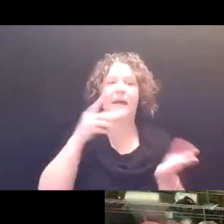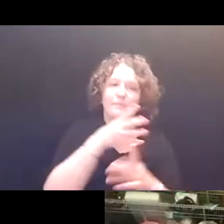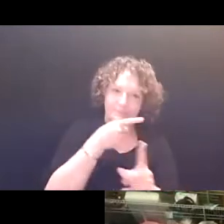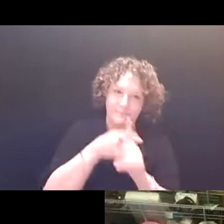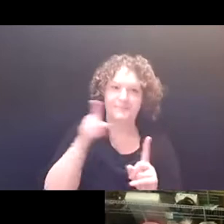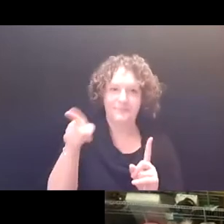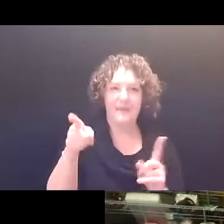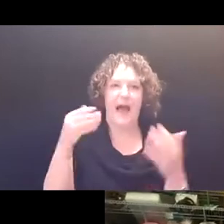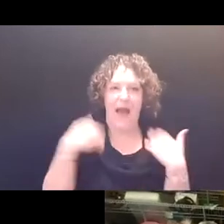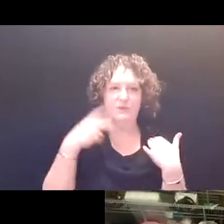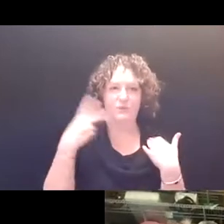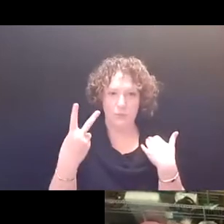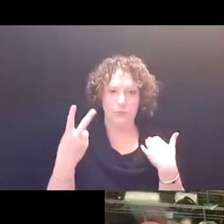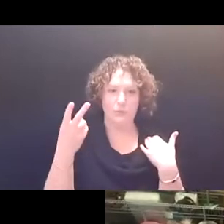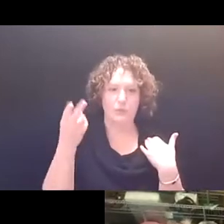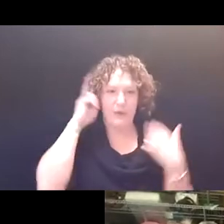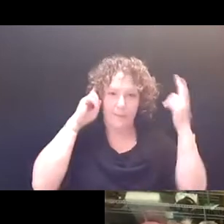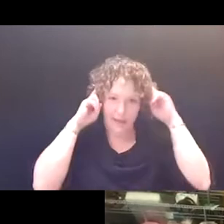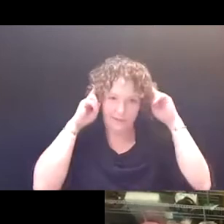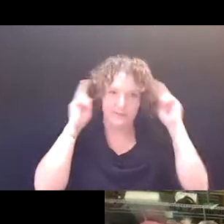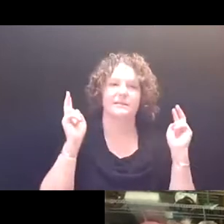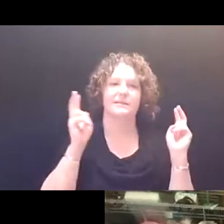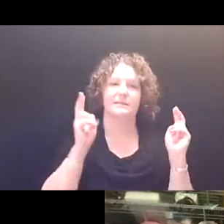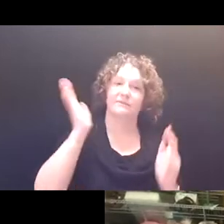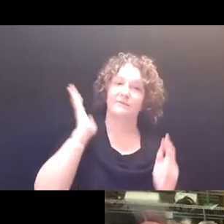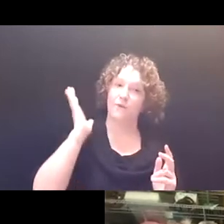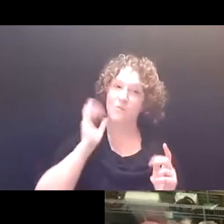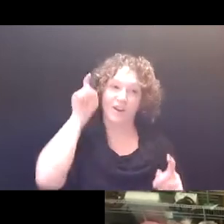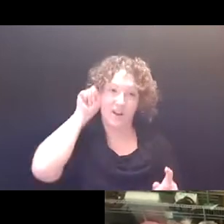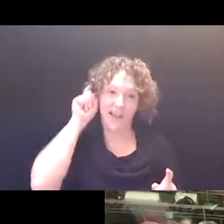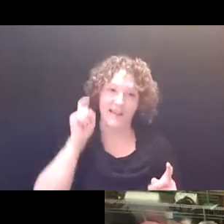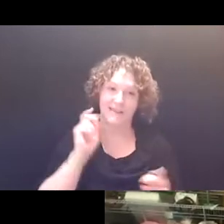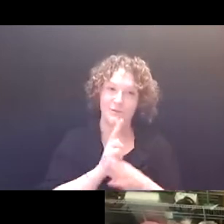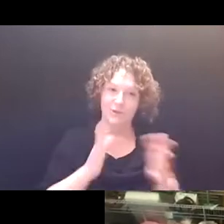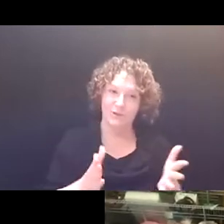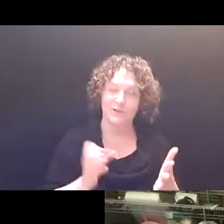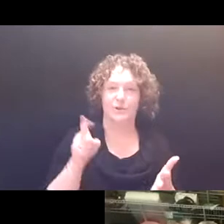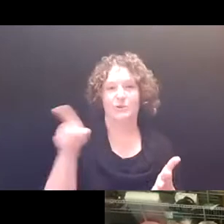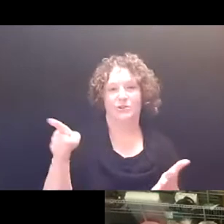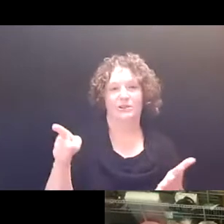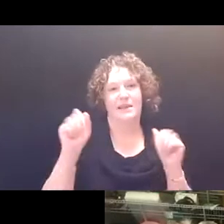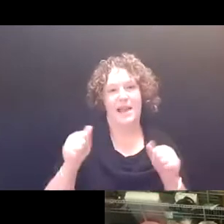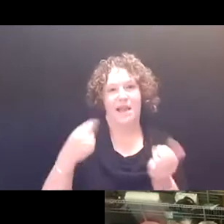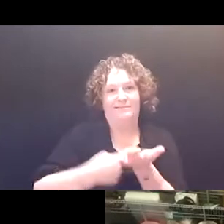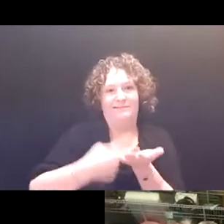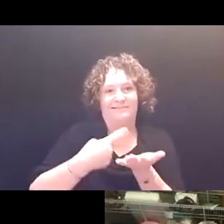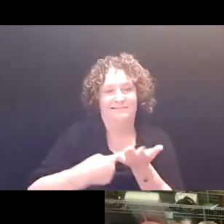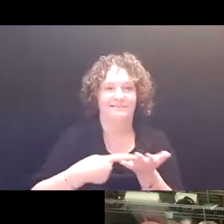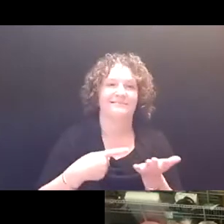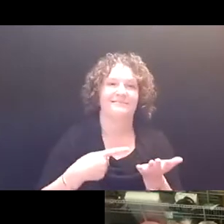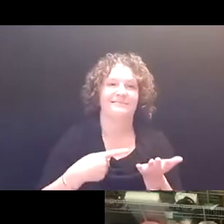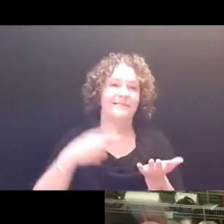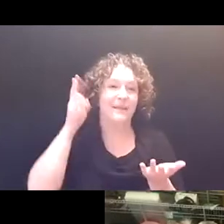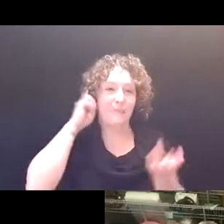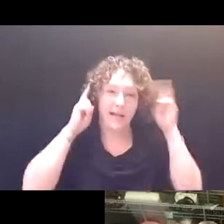And she is here, and plus she has two cochlear implants. Before she had, she was a hearing aid user,